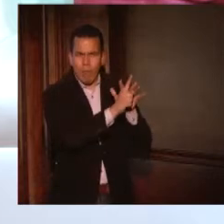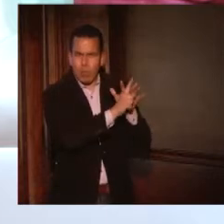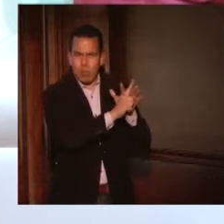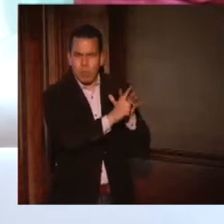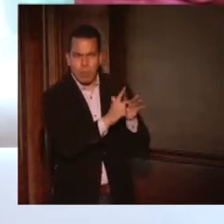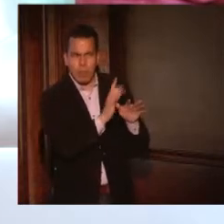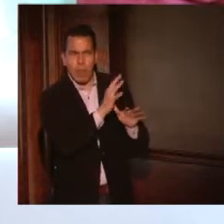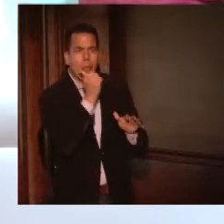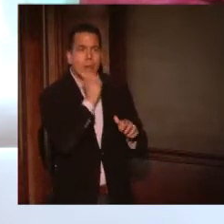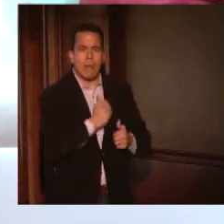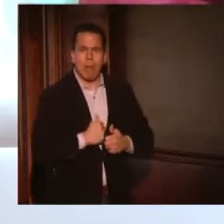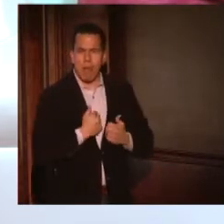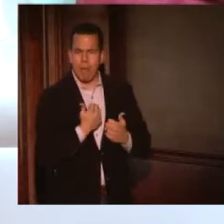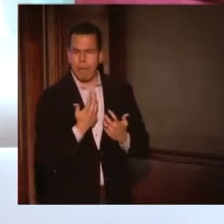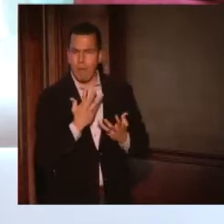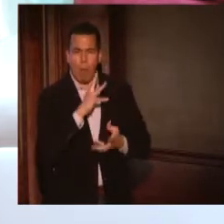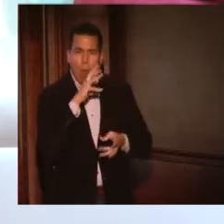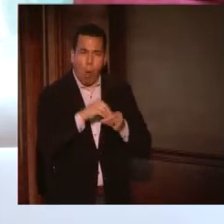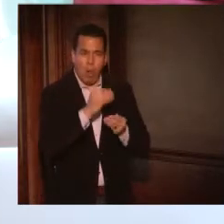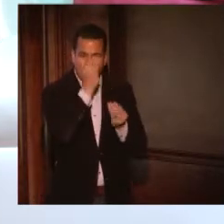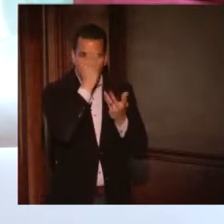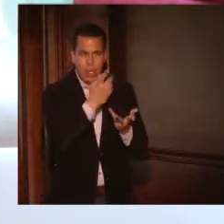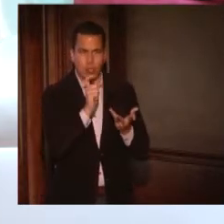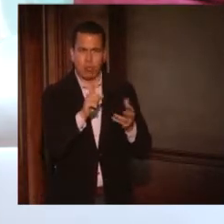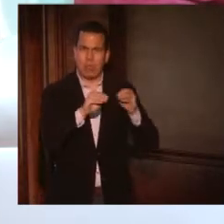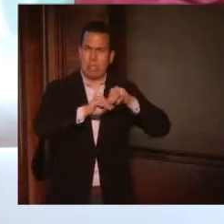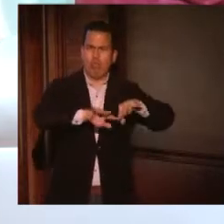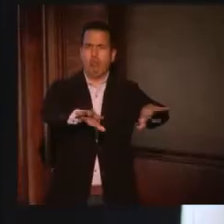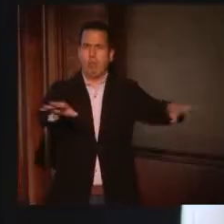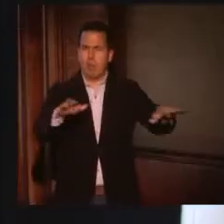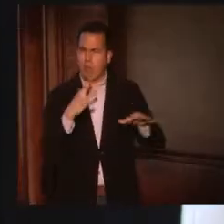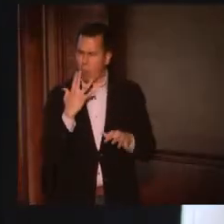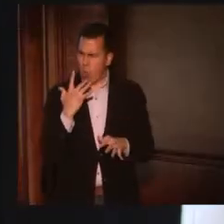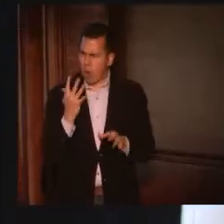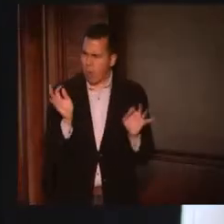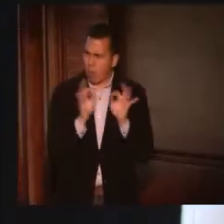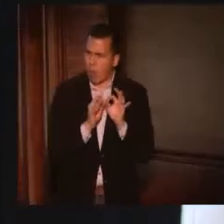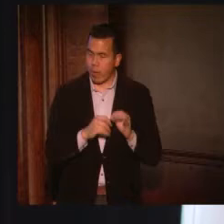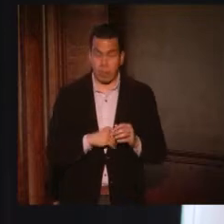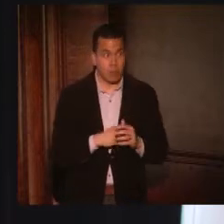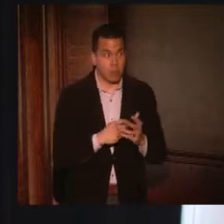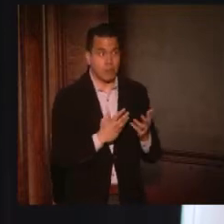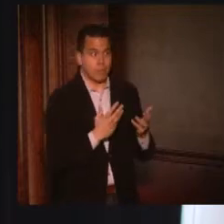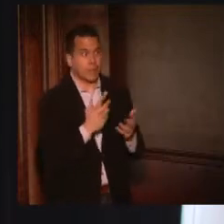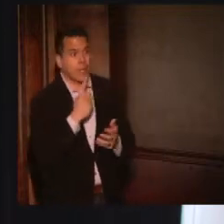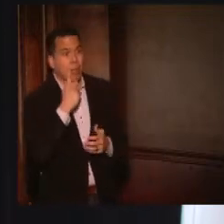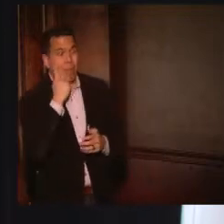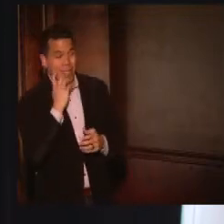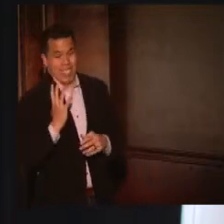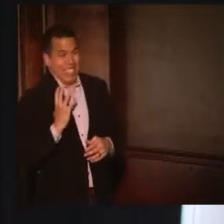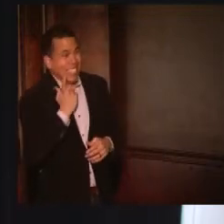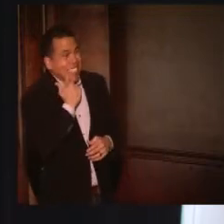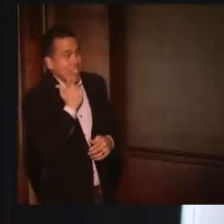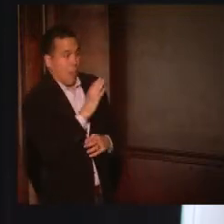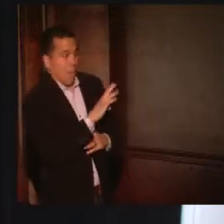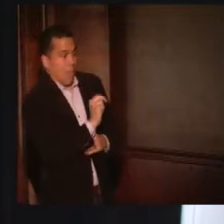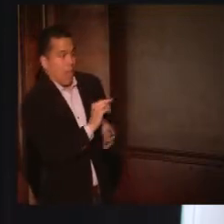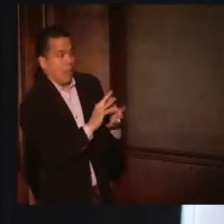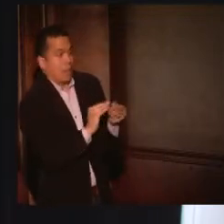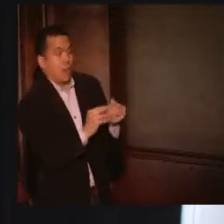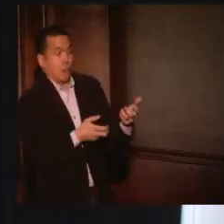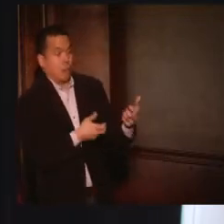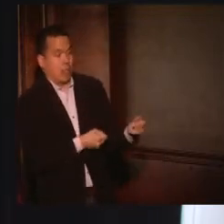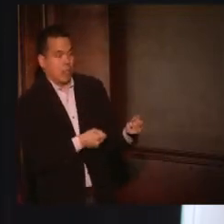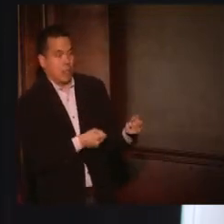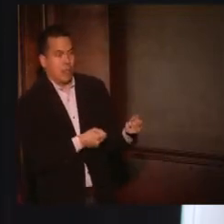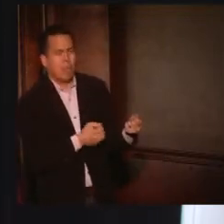database? Why would we want all the information to be distributed? For the trust that Ben was talking about, again,